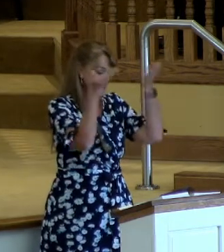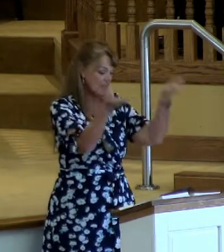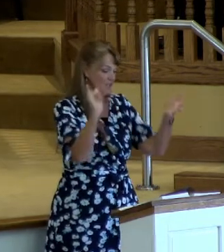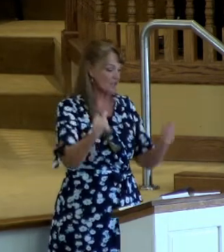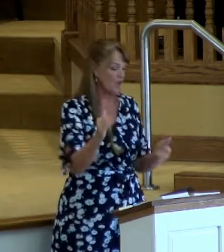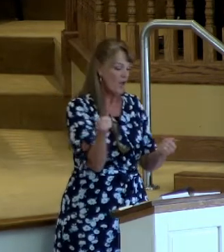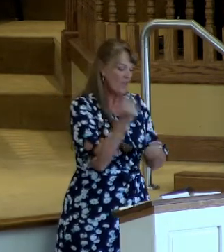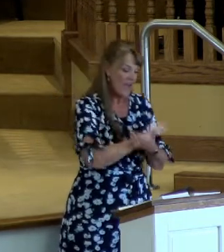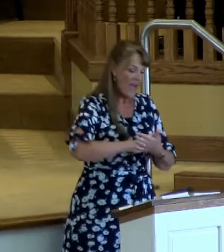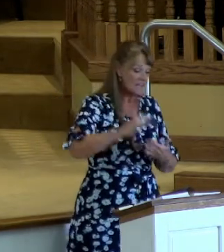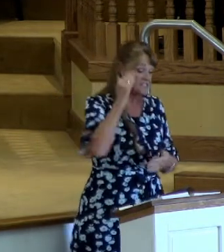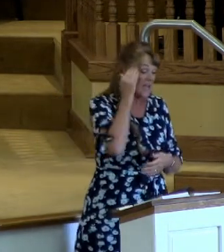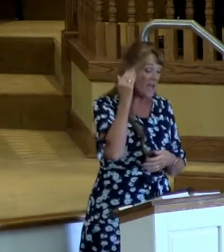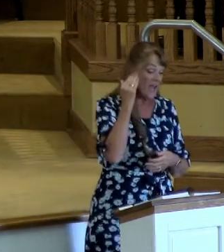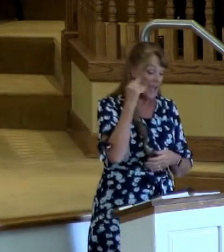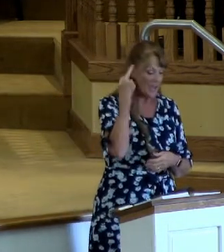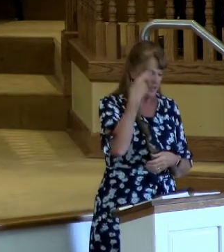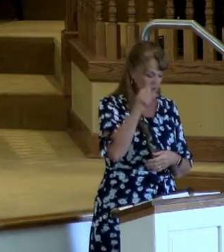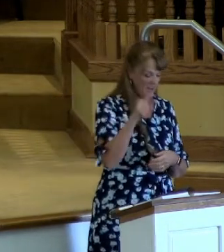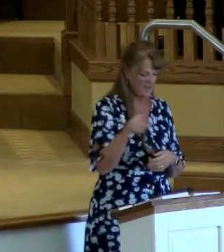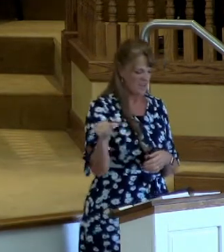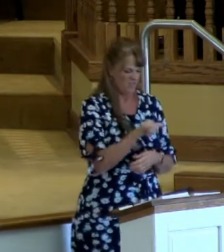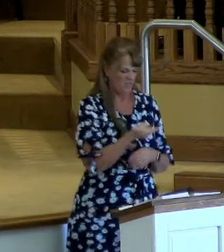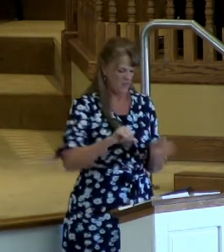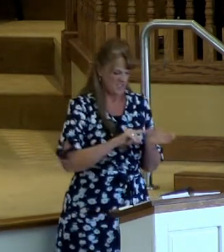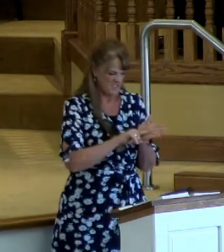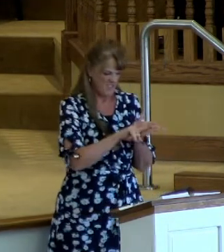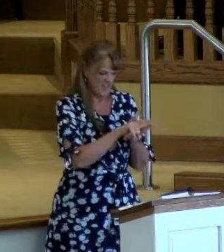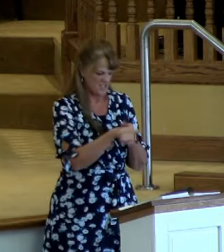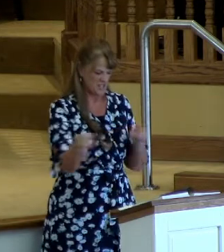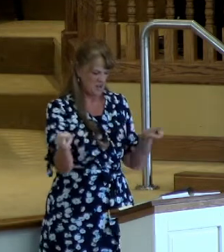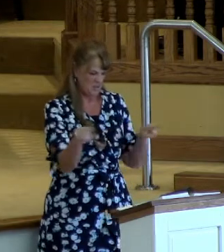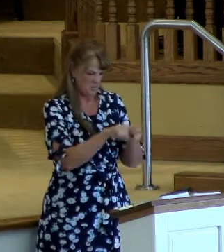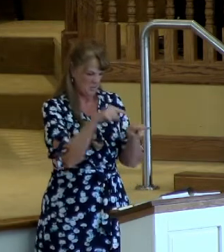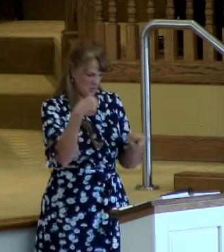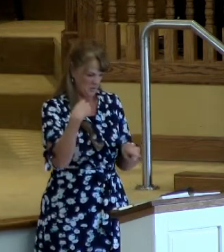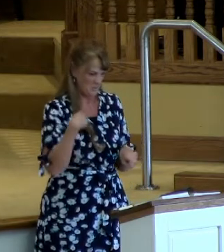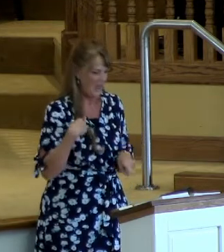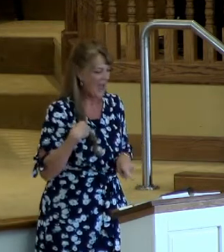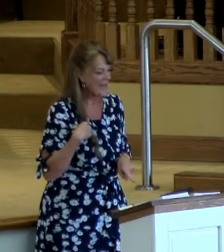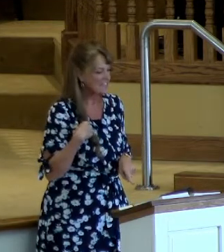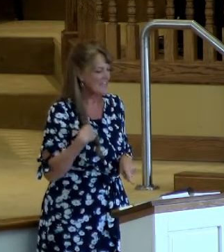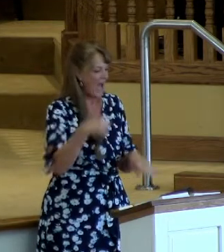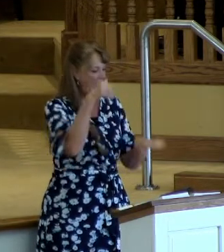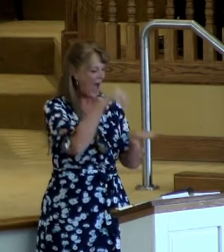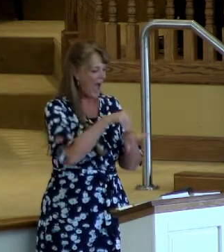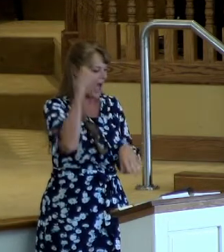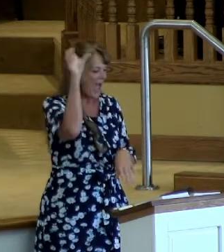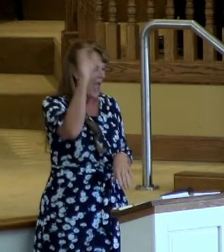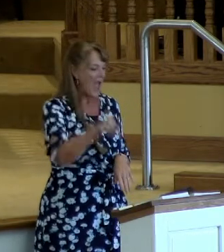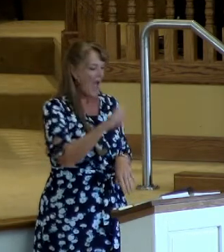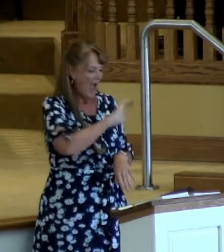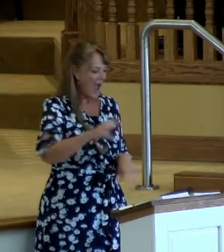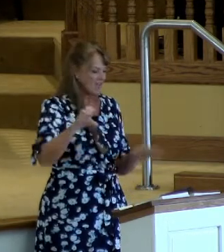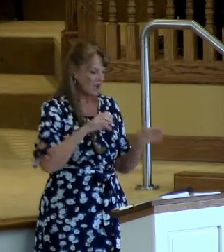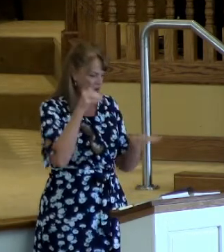he devote that sacred head for such a worm as